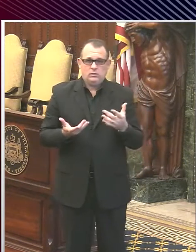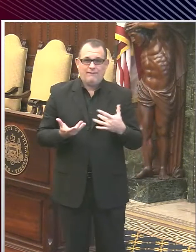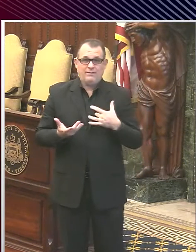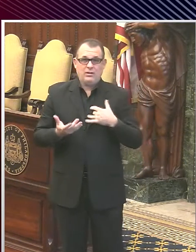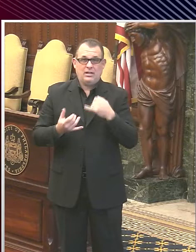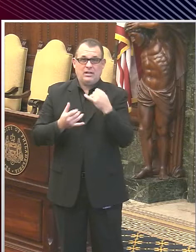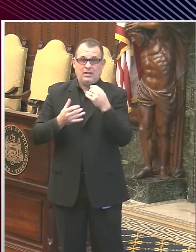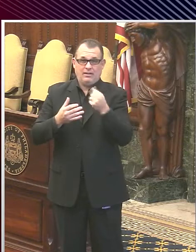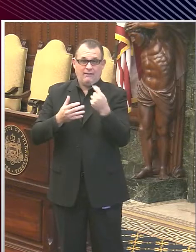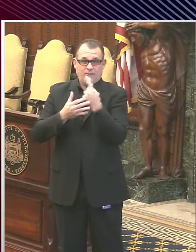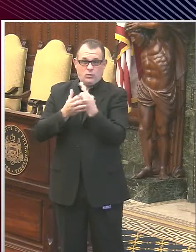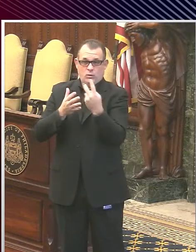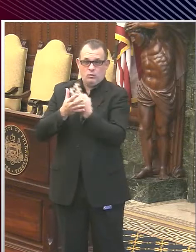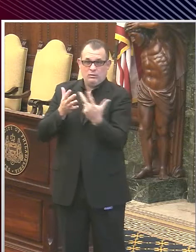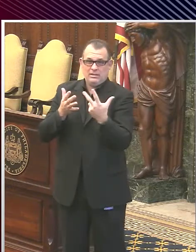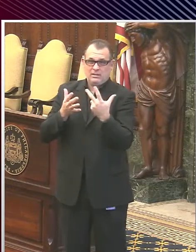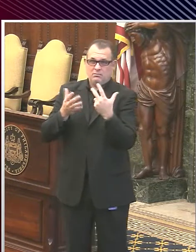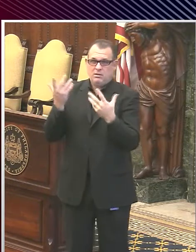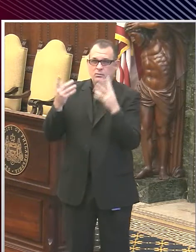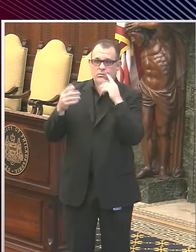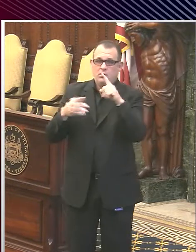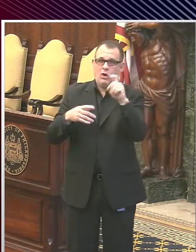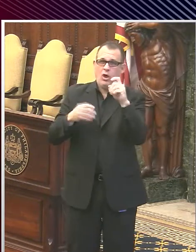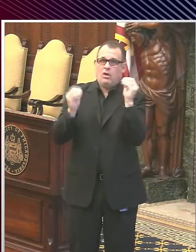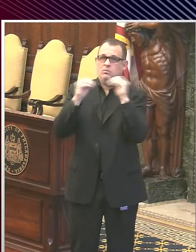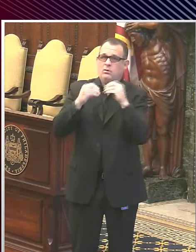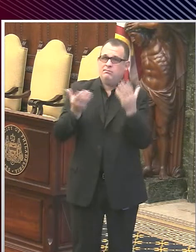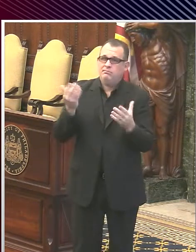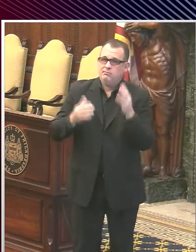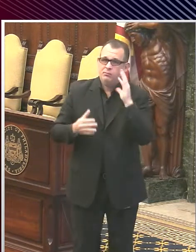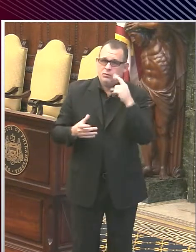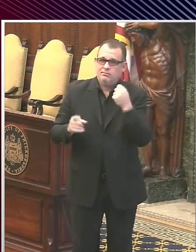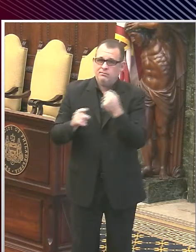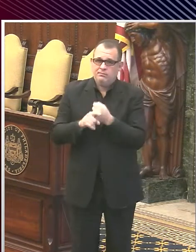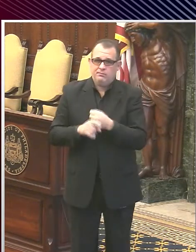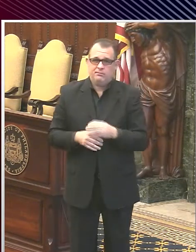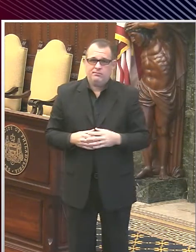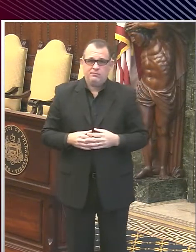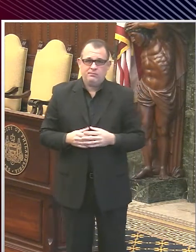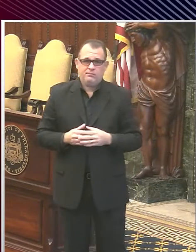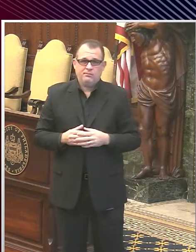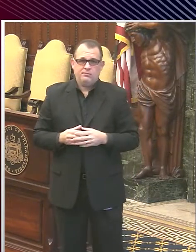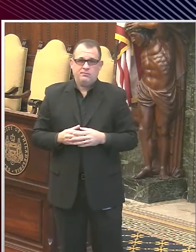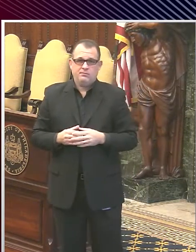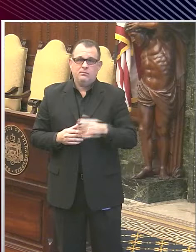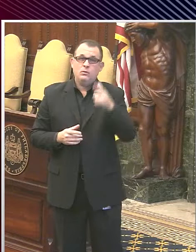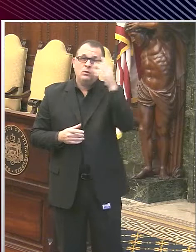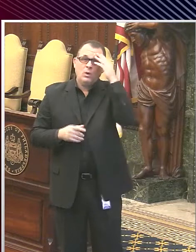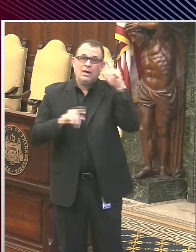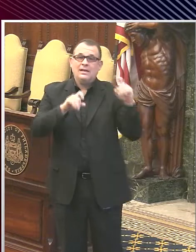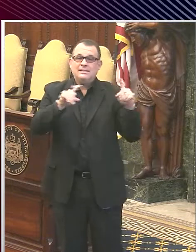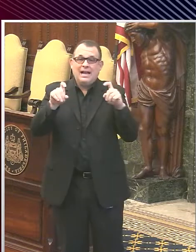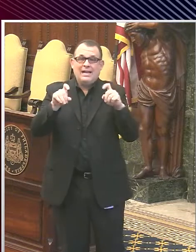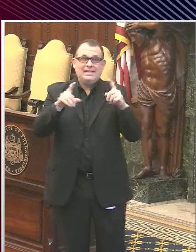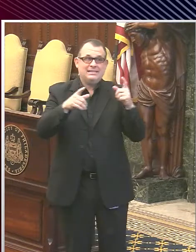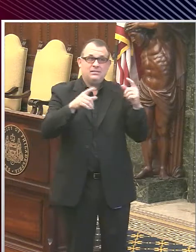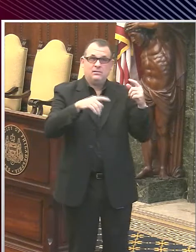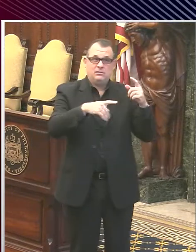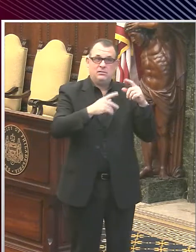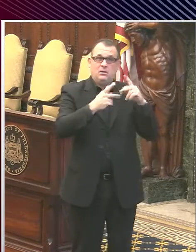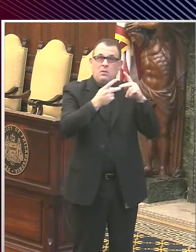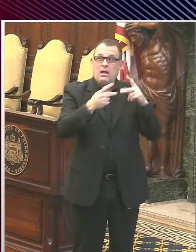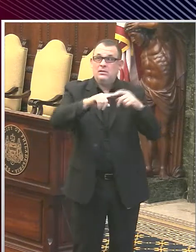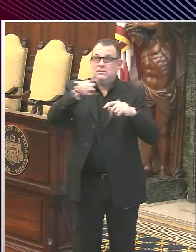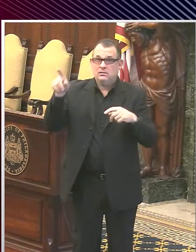What about testing? Well, with increased demand through testing, our testing sites are busy. Appointments are difficult to get at some of our sites, and the